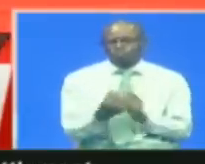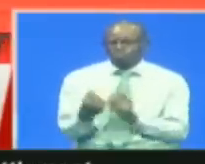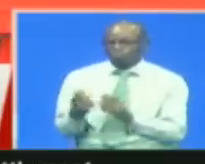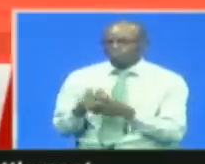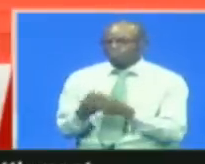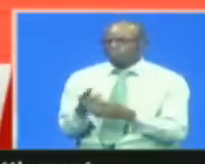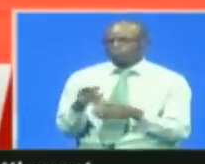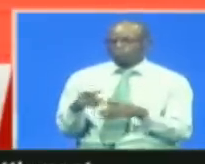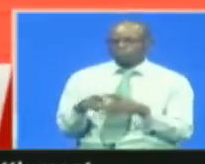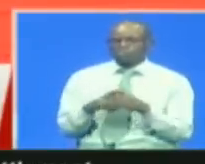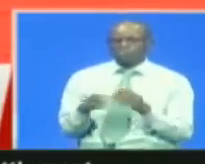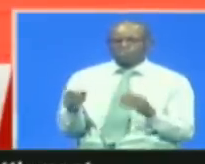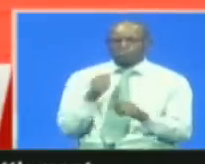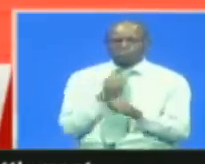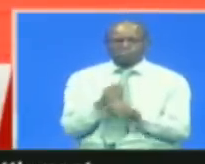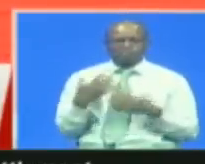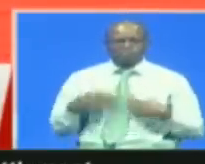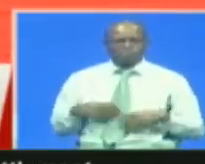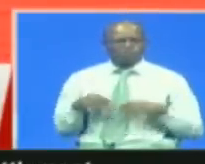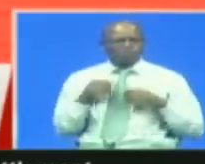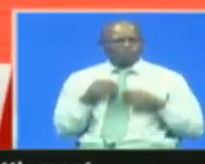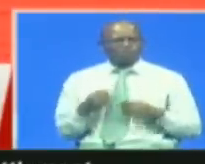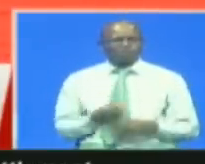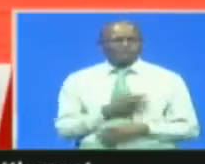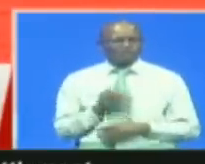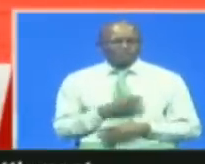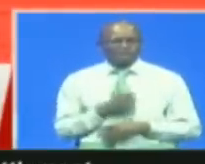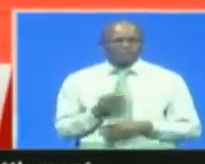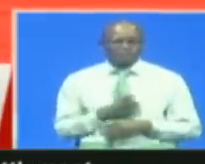kutishana hapa kupimana ubao.